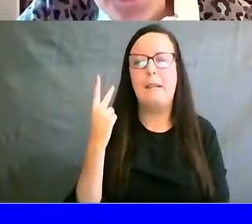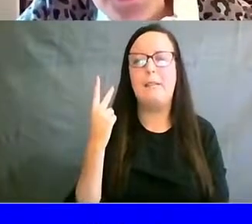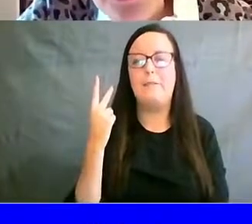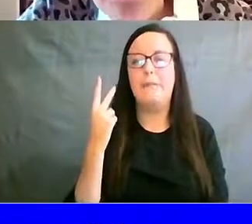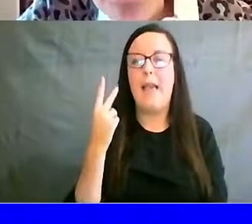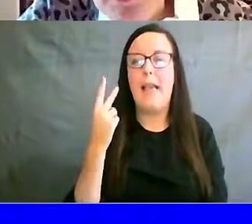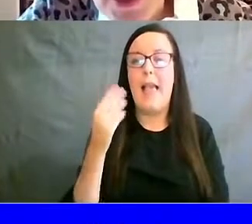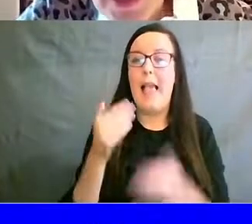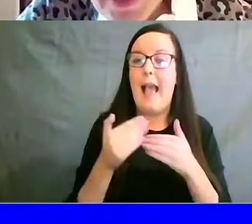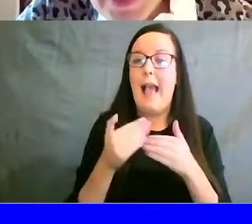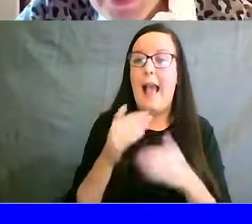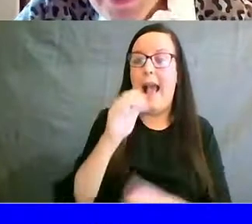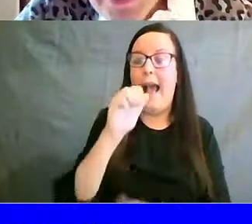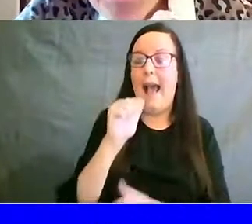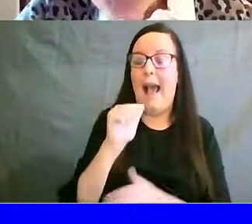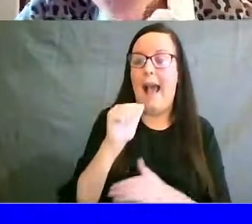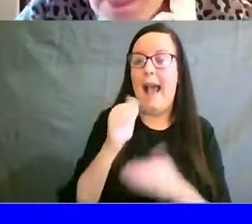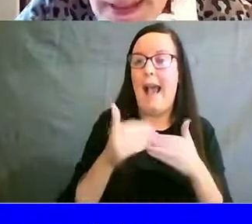healthcare directives.